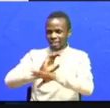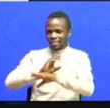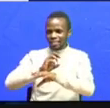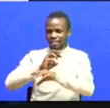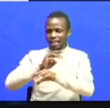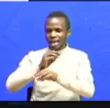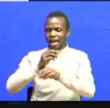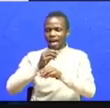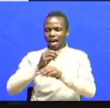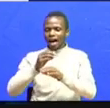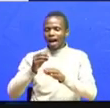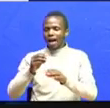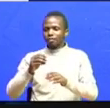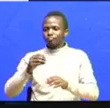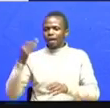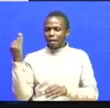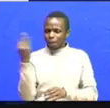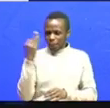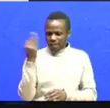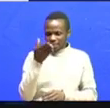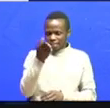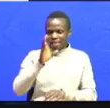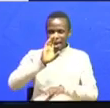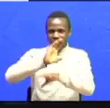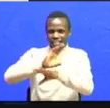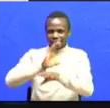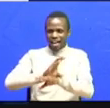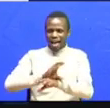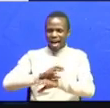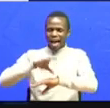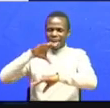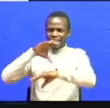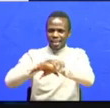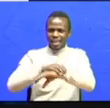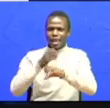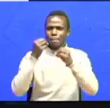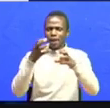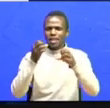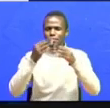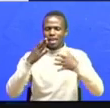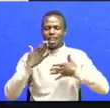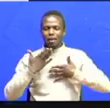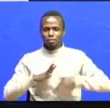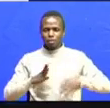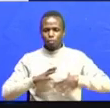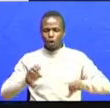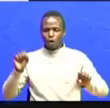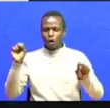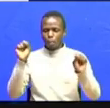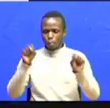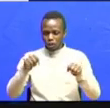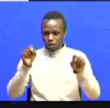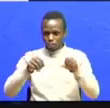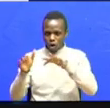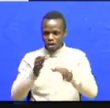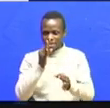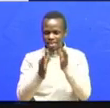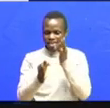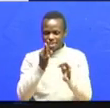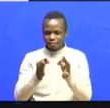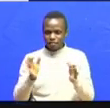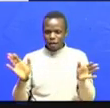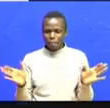we preach in church, should reach as many people as possible. Therefore, if we do not get